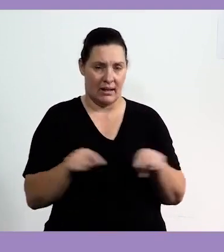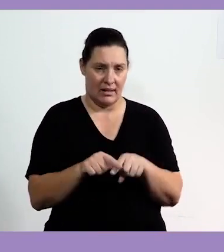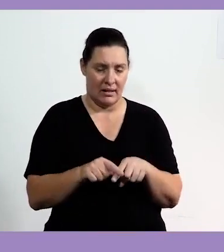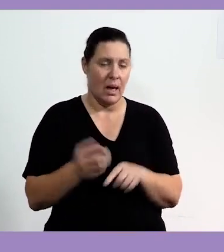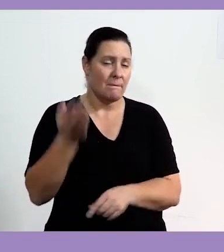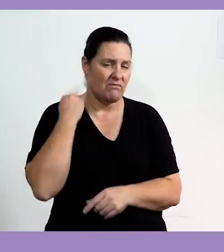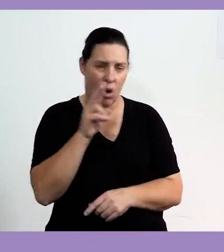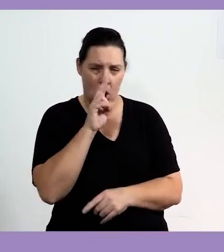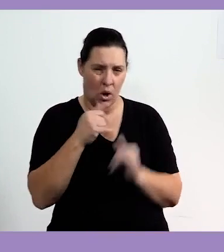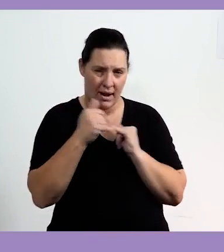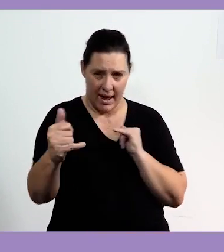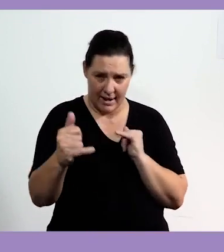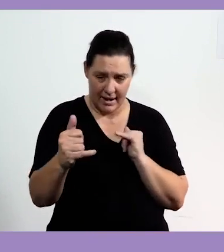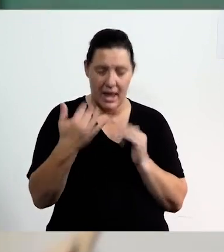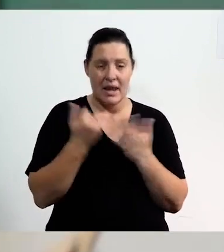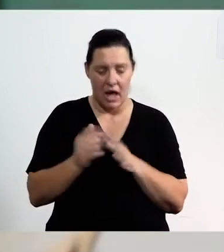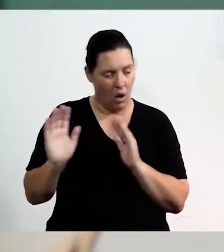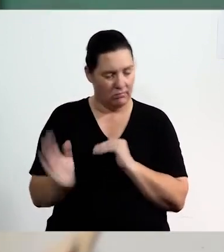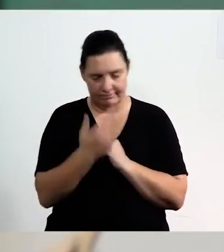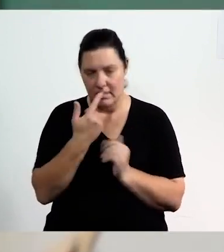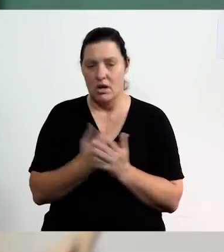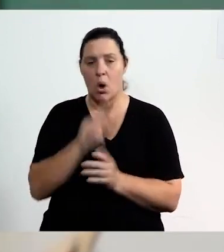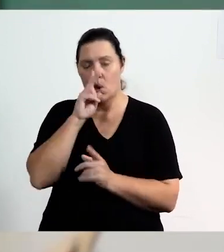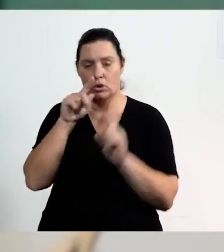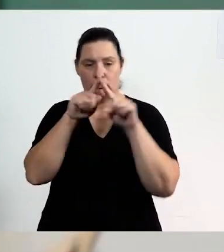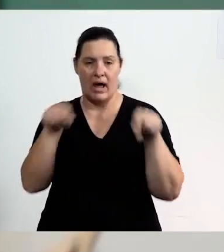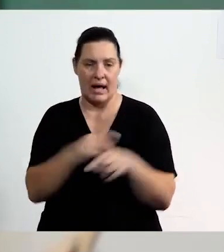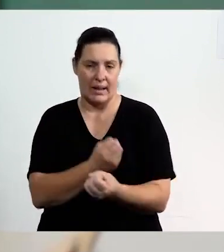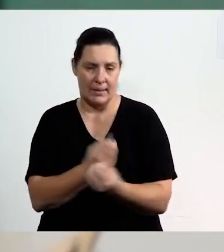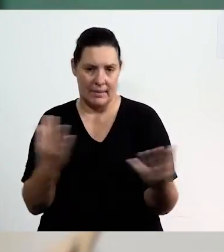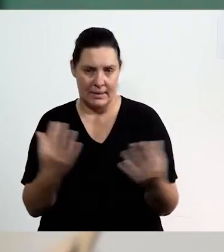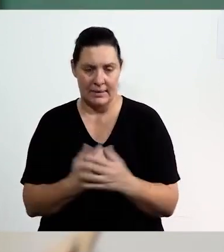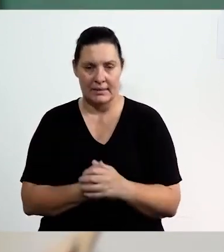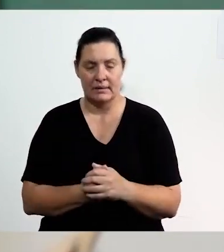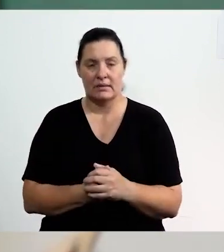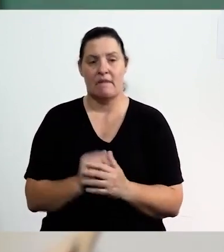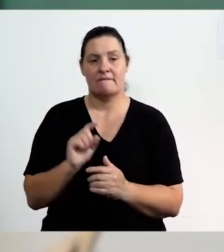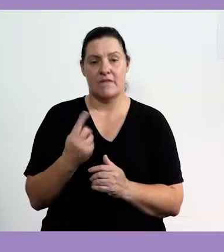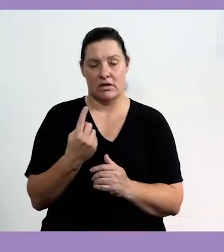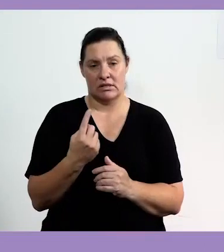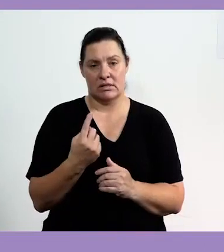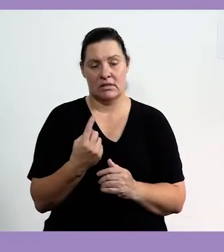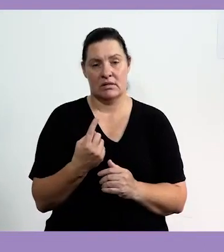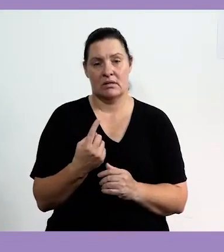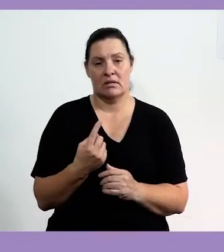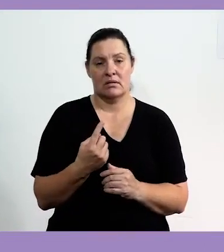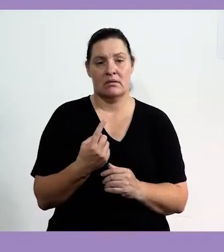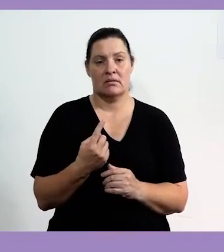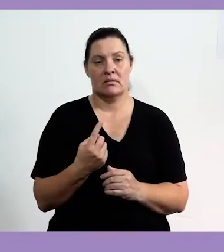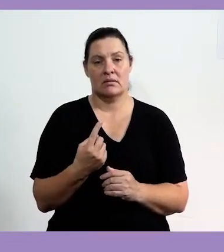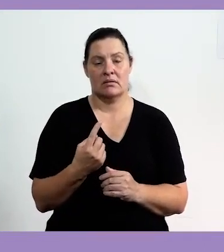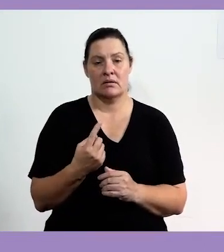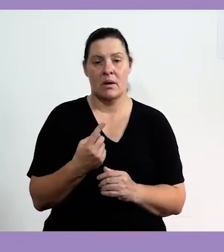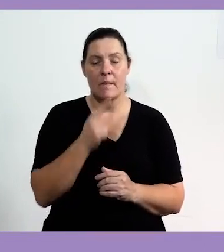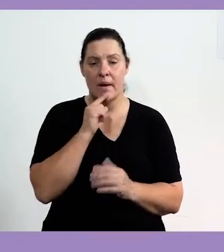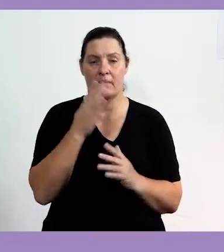of triangles. Remember previously we were looking at the number of lines? Now we are looking at the number of triangles. So firstly, let